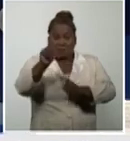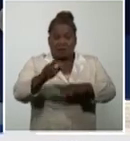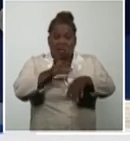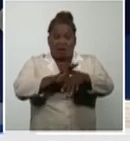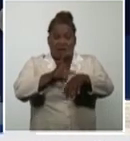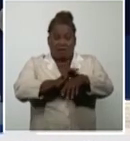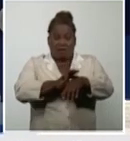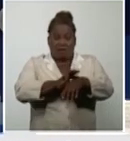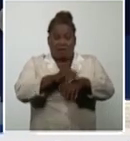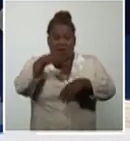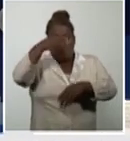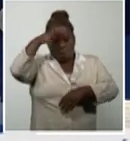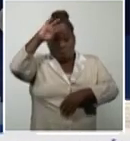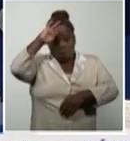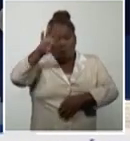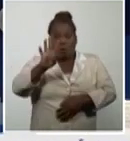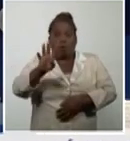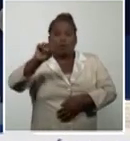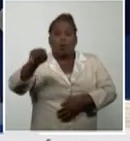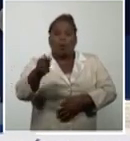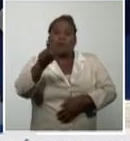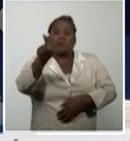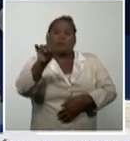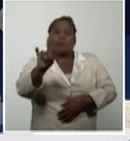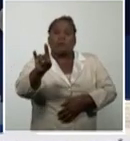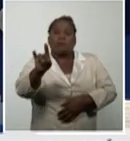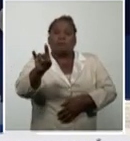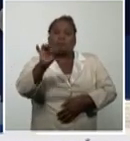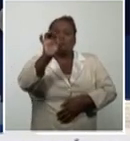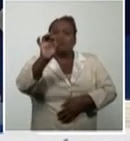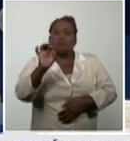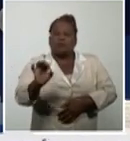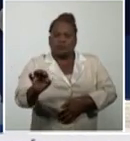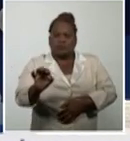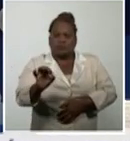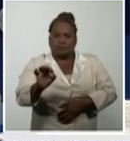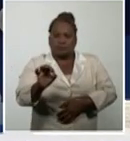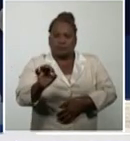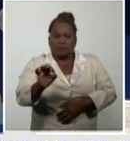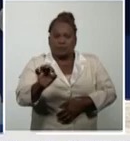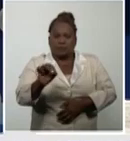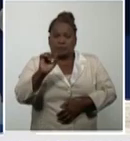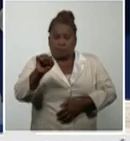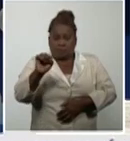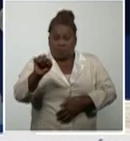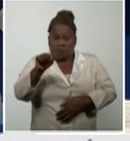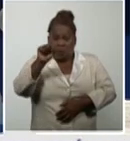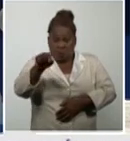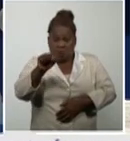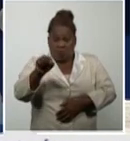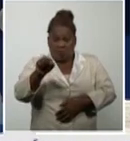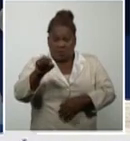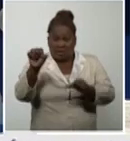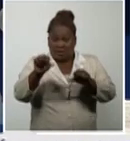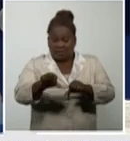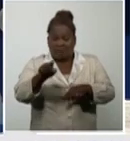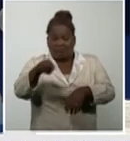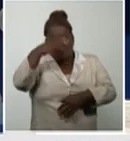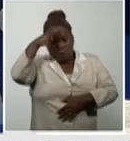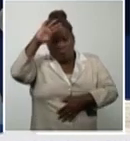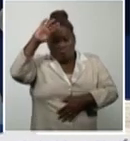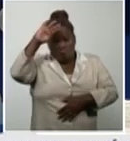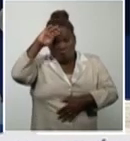With the 81 accumulated deaths, the lethality in Cuba is of 4.19%.